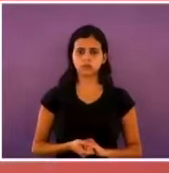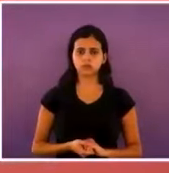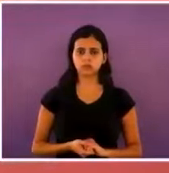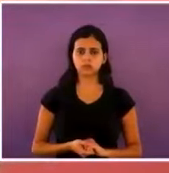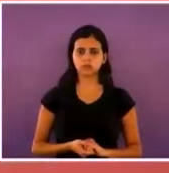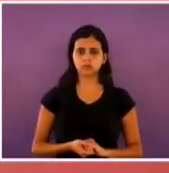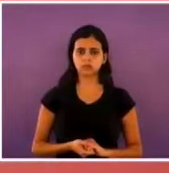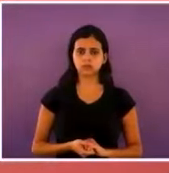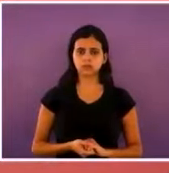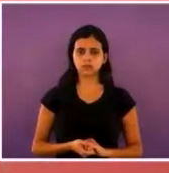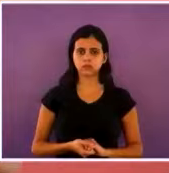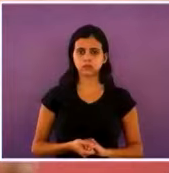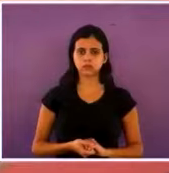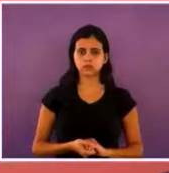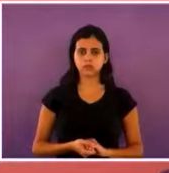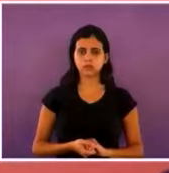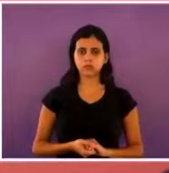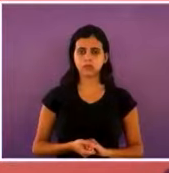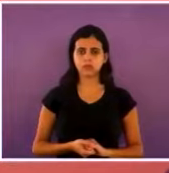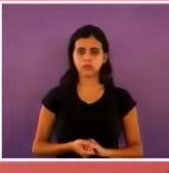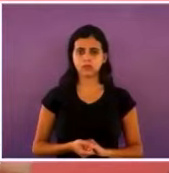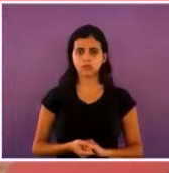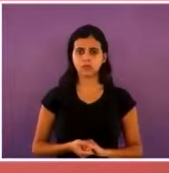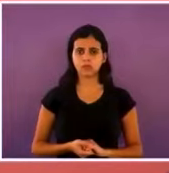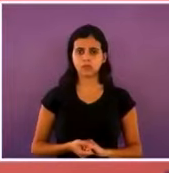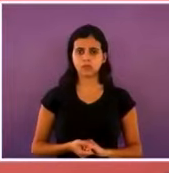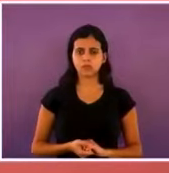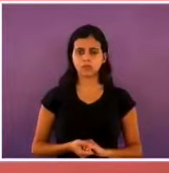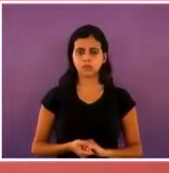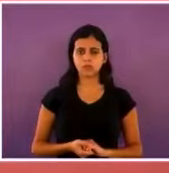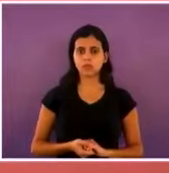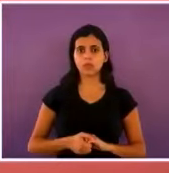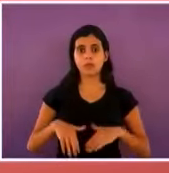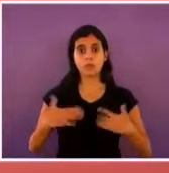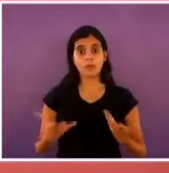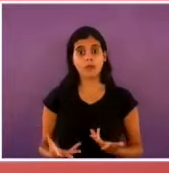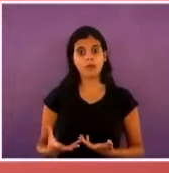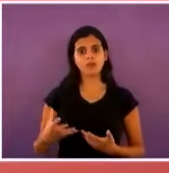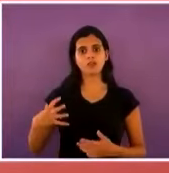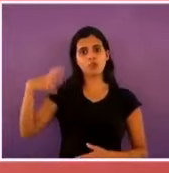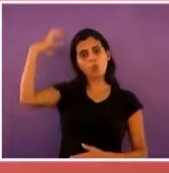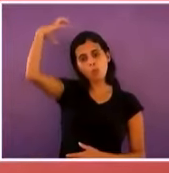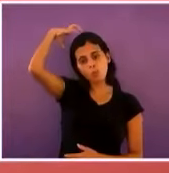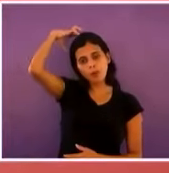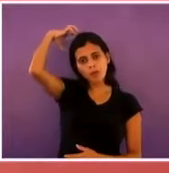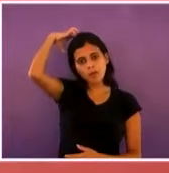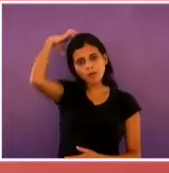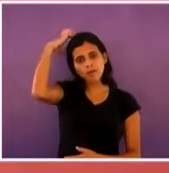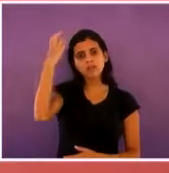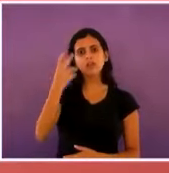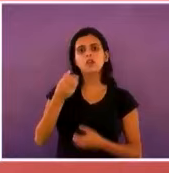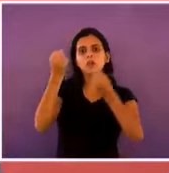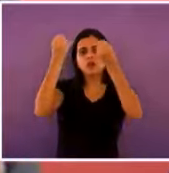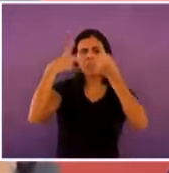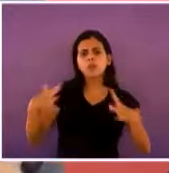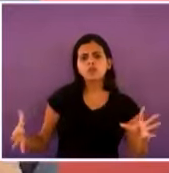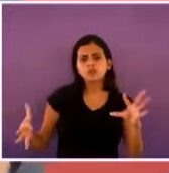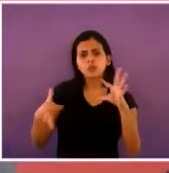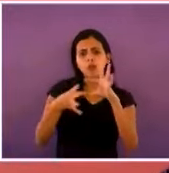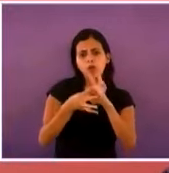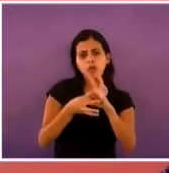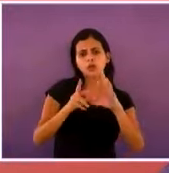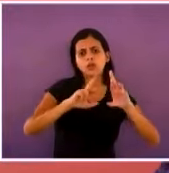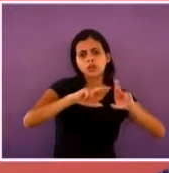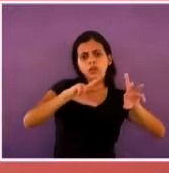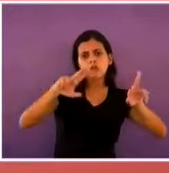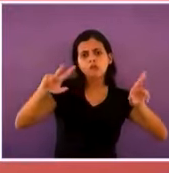different ways, according to different people, different religions. O Papa fala sobre a união, sobre diferentes